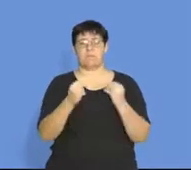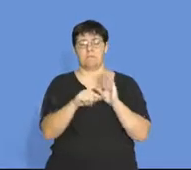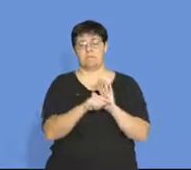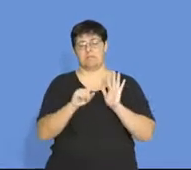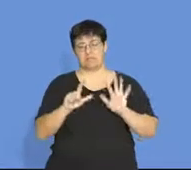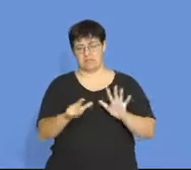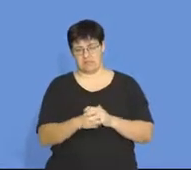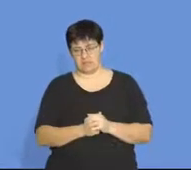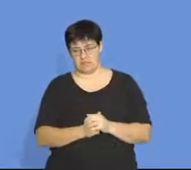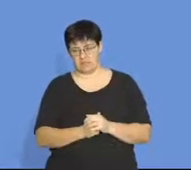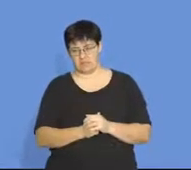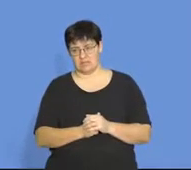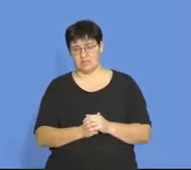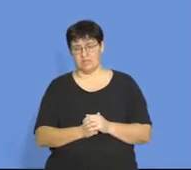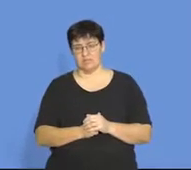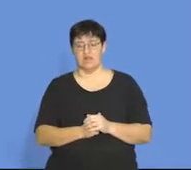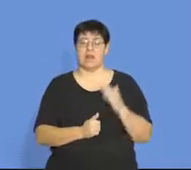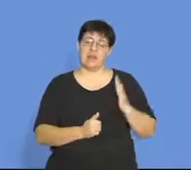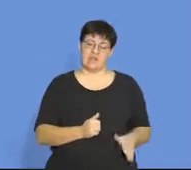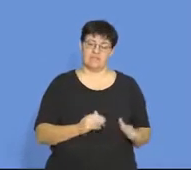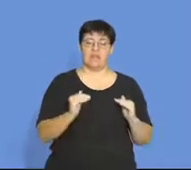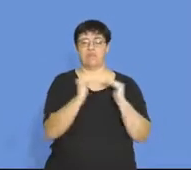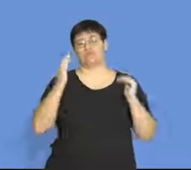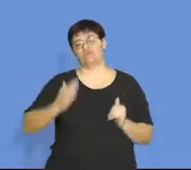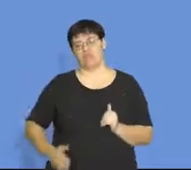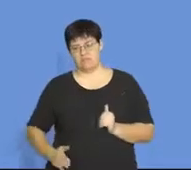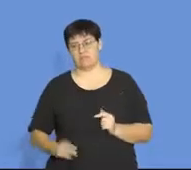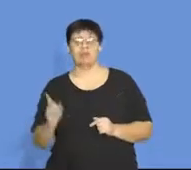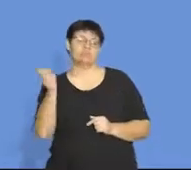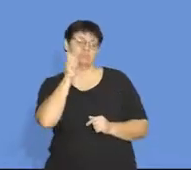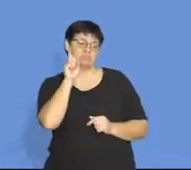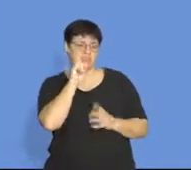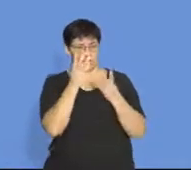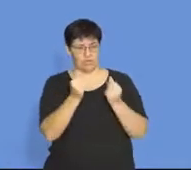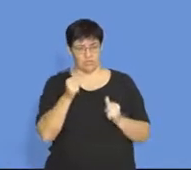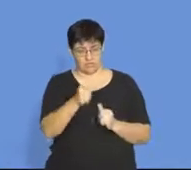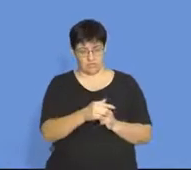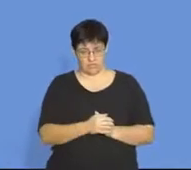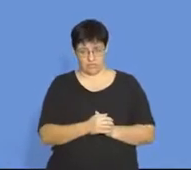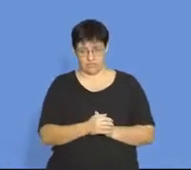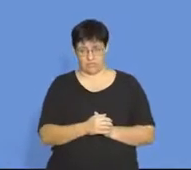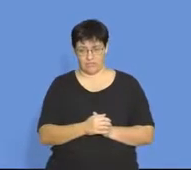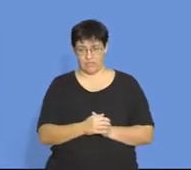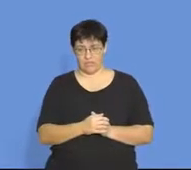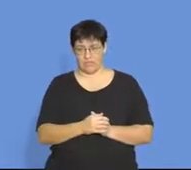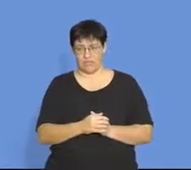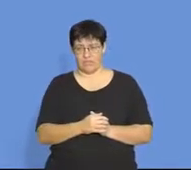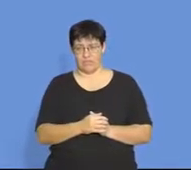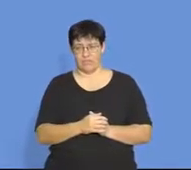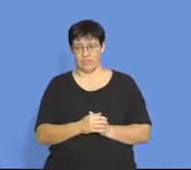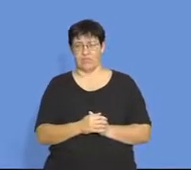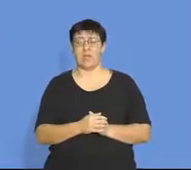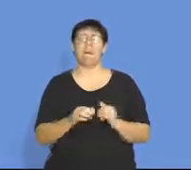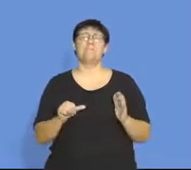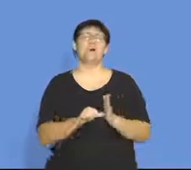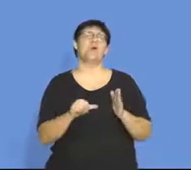minus 4, it gives me negative 7. And this will hold as well. So that's how you test your solutions. Now,